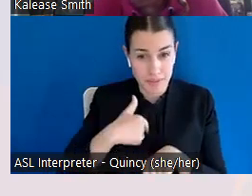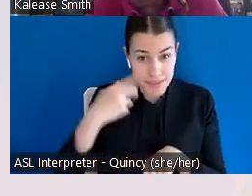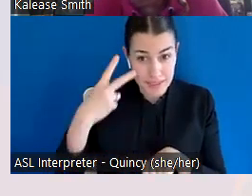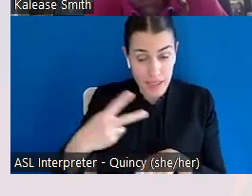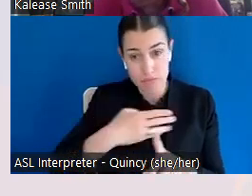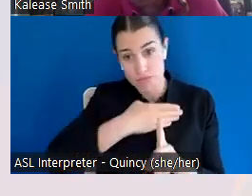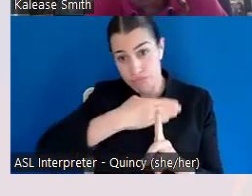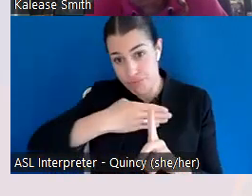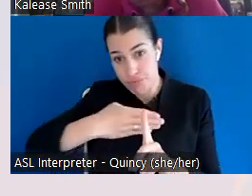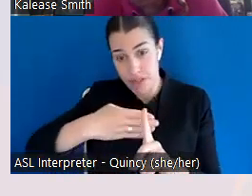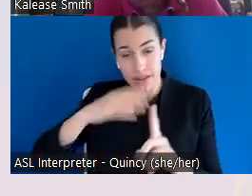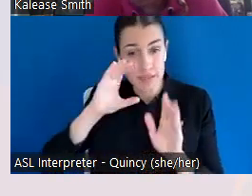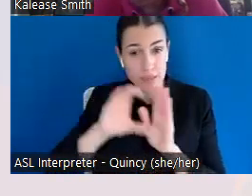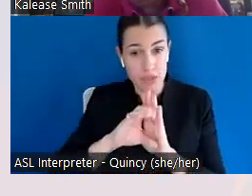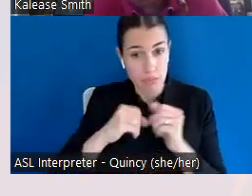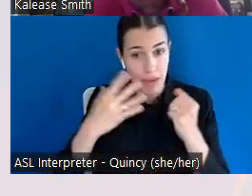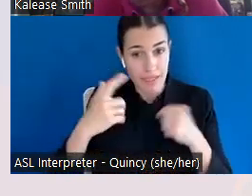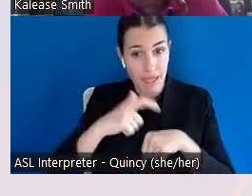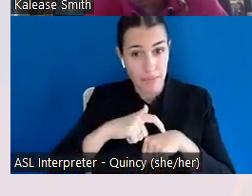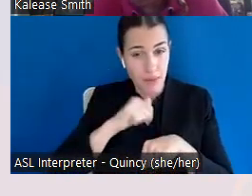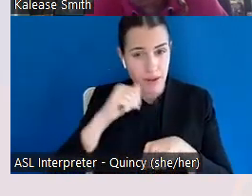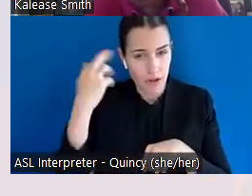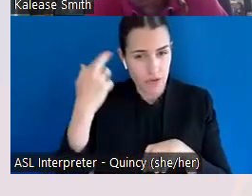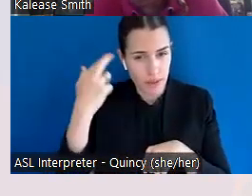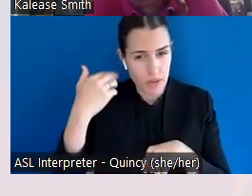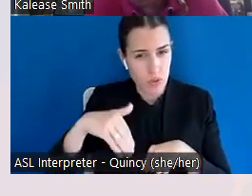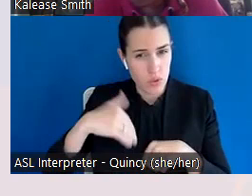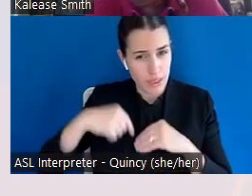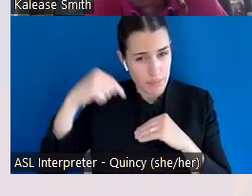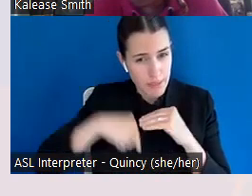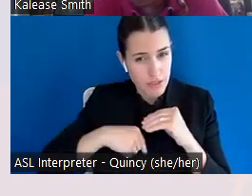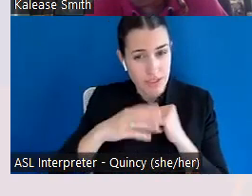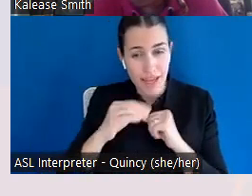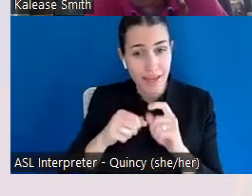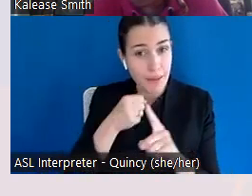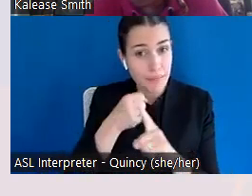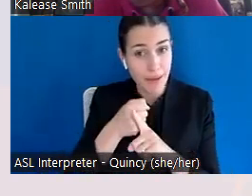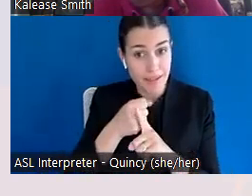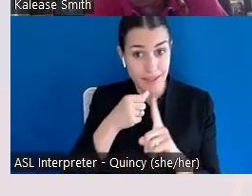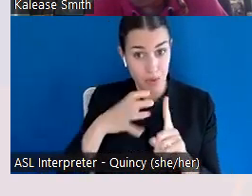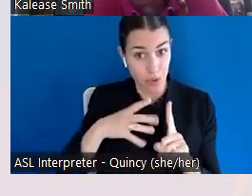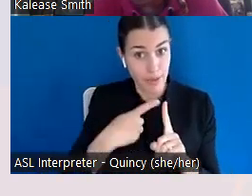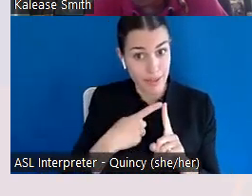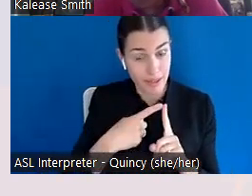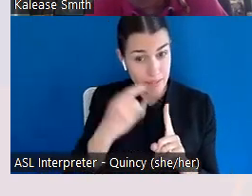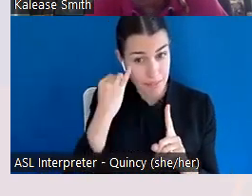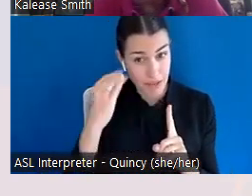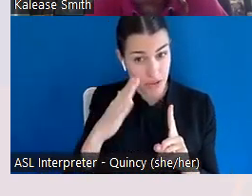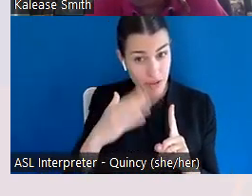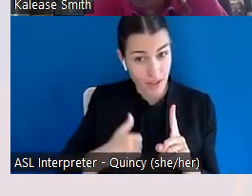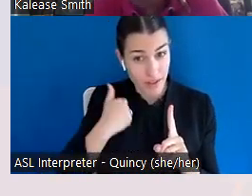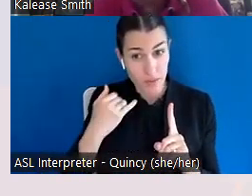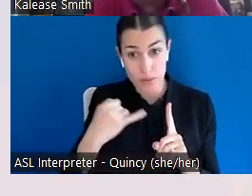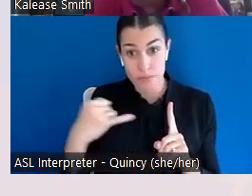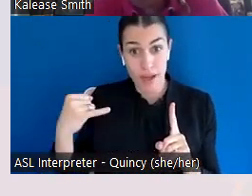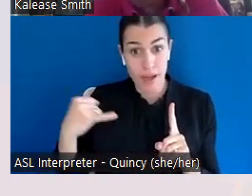life without realizing, one, its deeper implications, but two, its impacts on the woman in the photo, but boundary crossings. When this woman